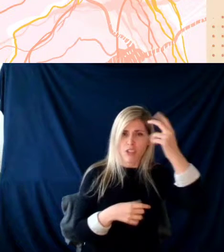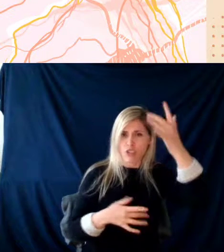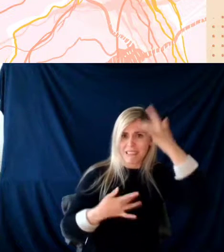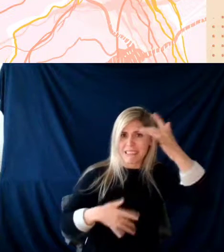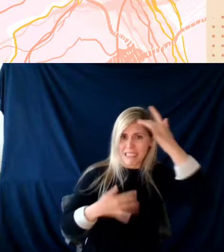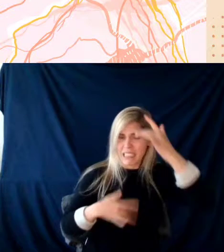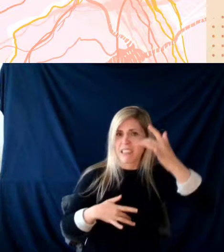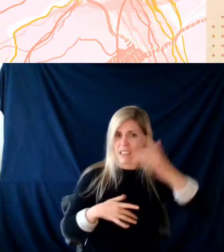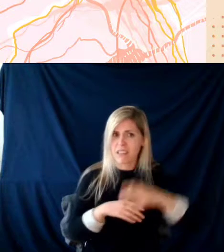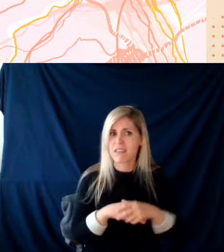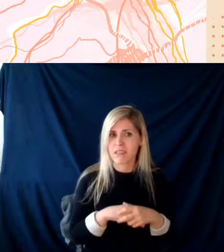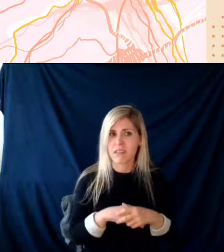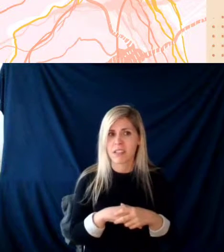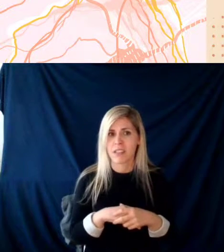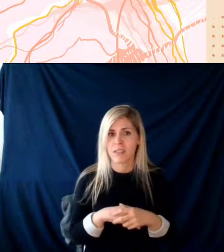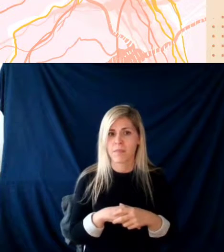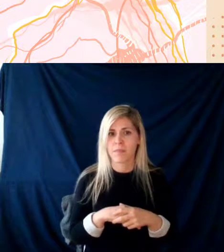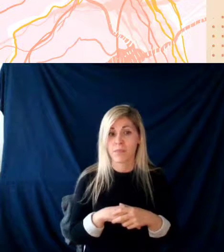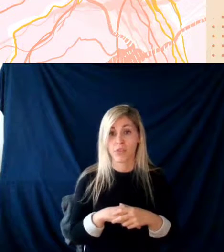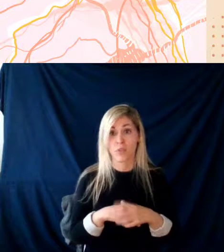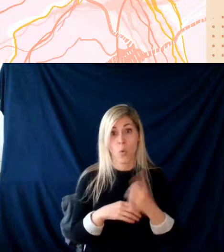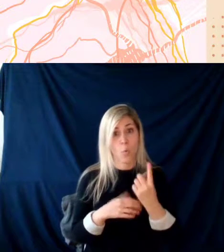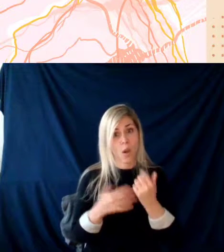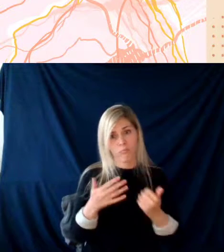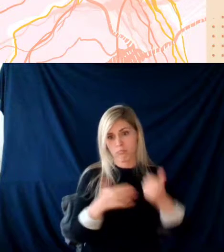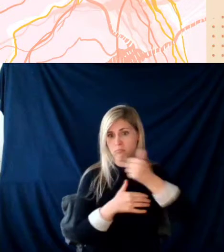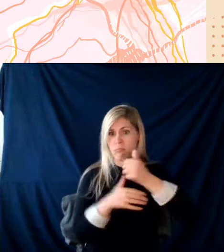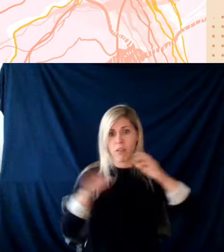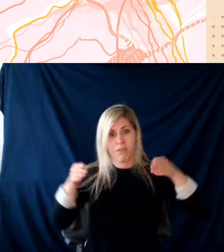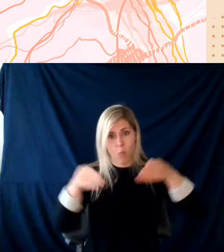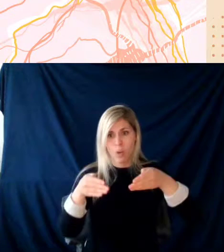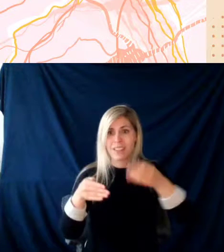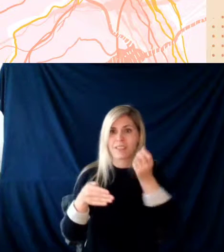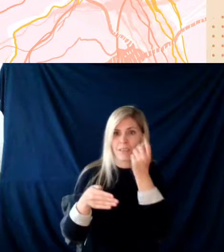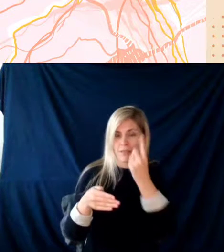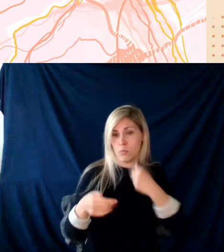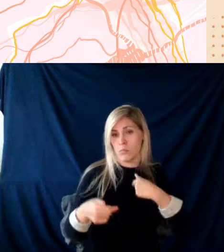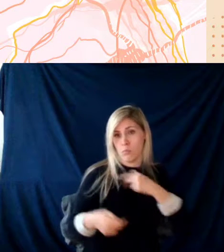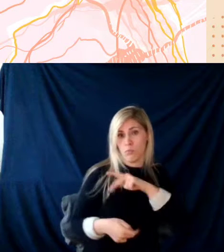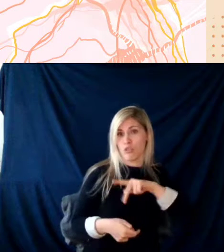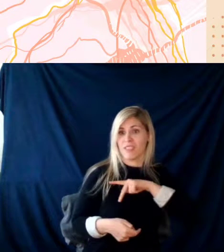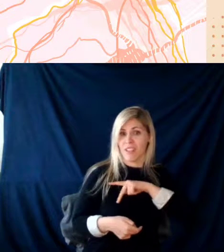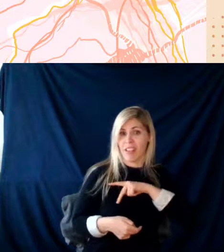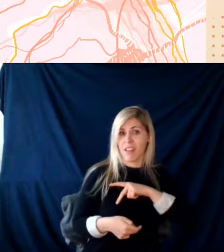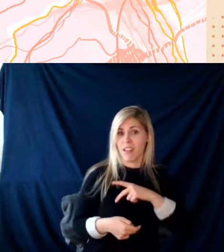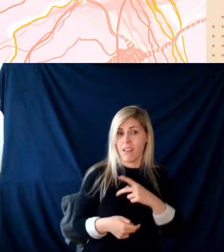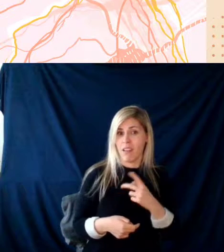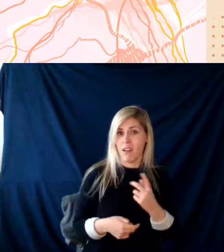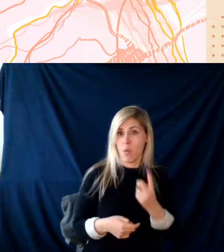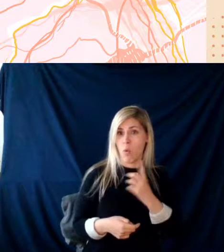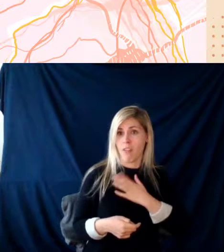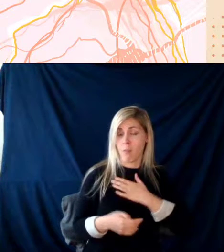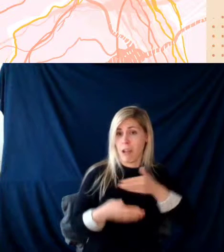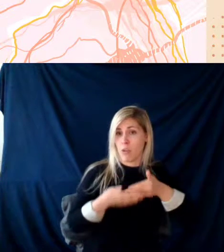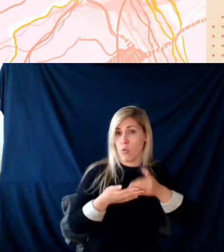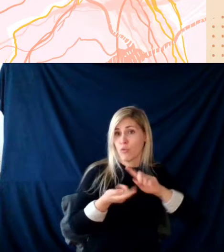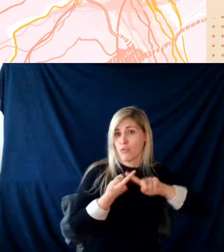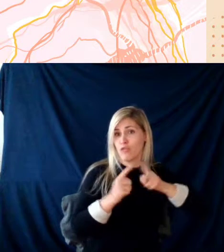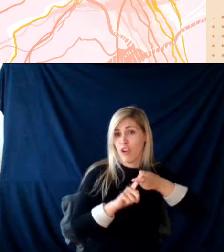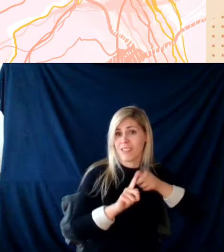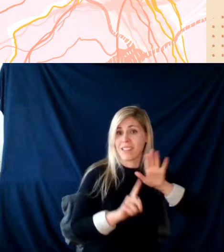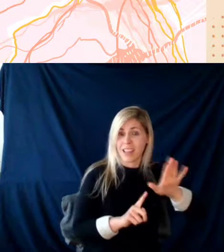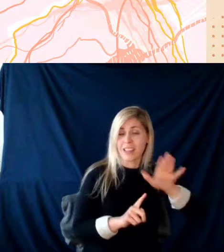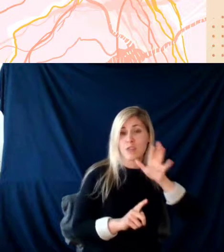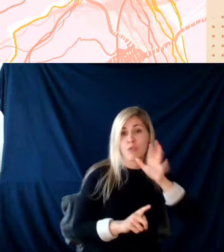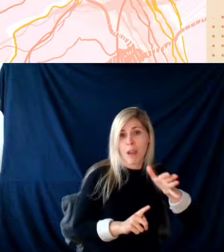neurological diseases. And one of our paramount focuses, just because personally, one of my close